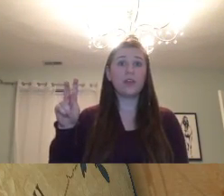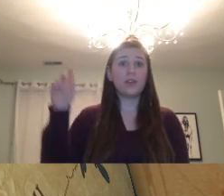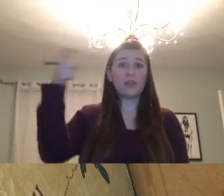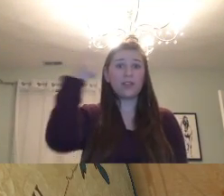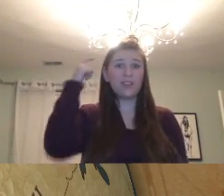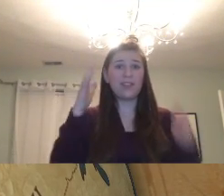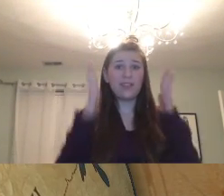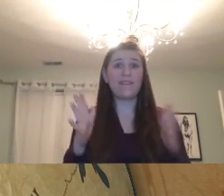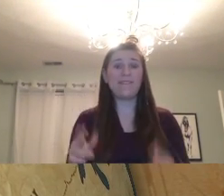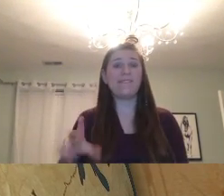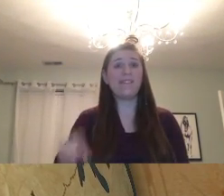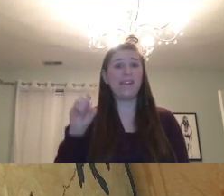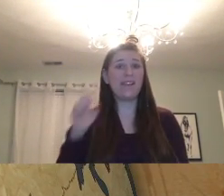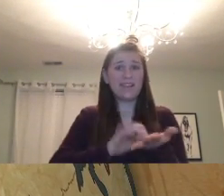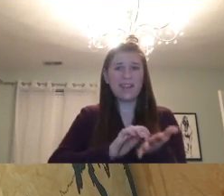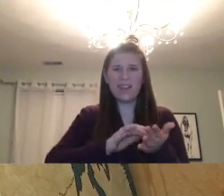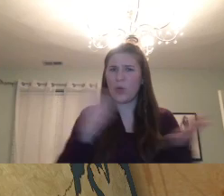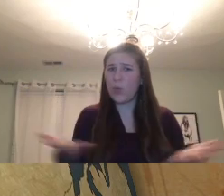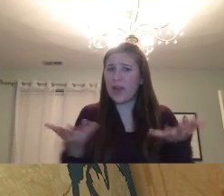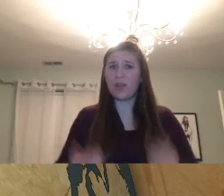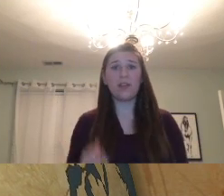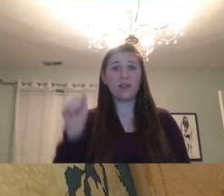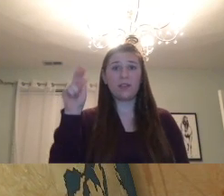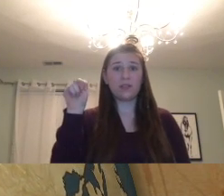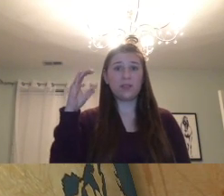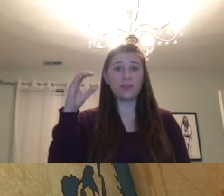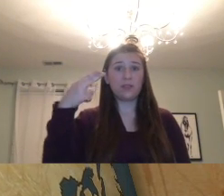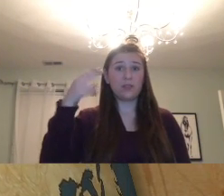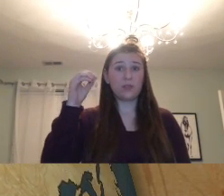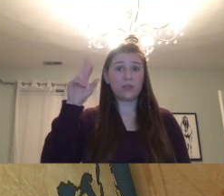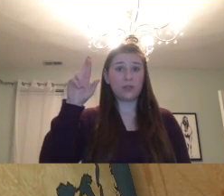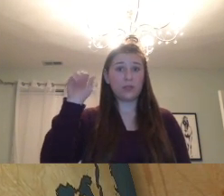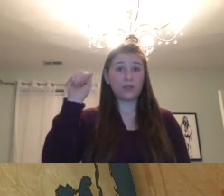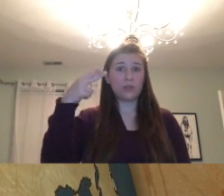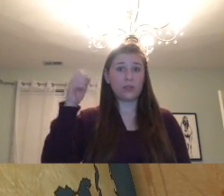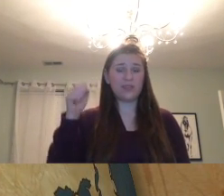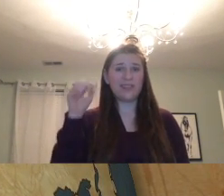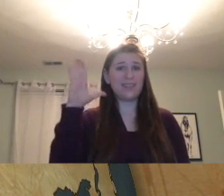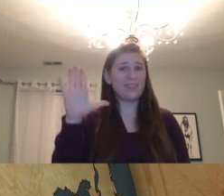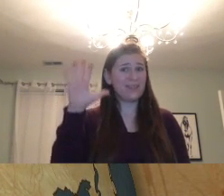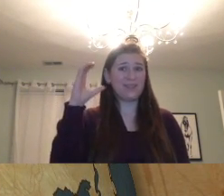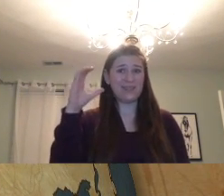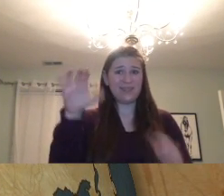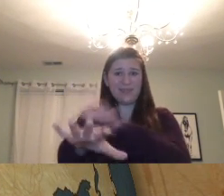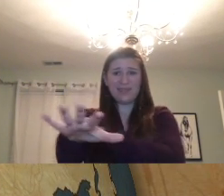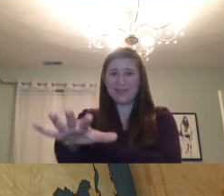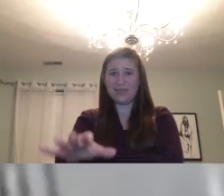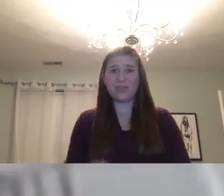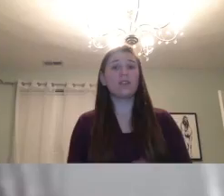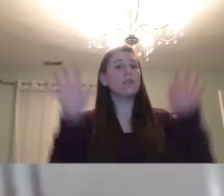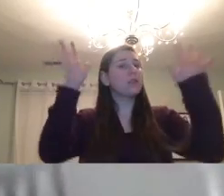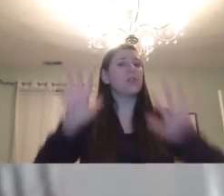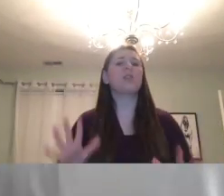The Alaskan governor located 300,000 units of diphtheria antitoxin in Anchorage, over 500 miles